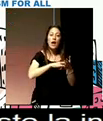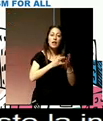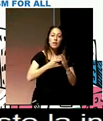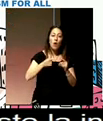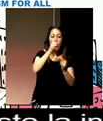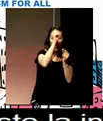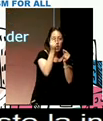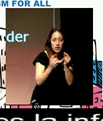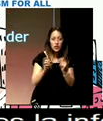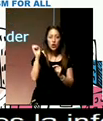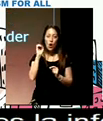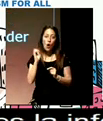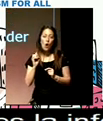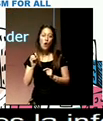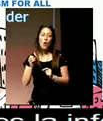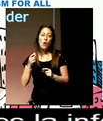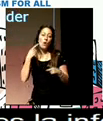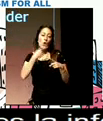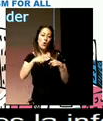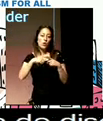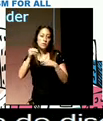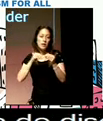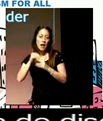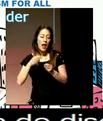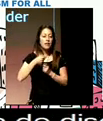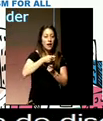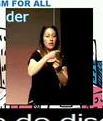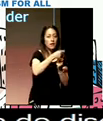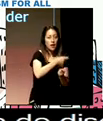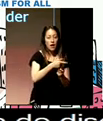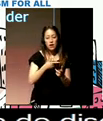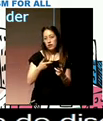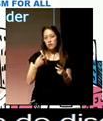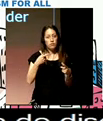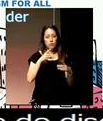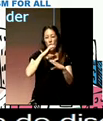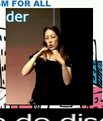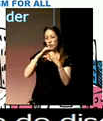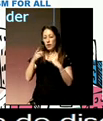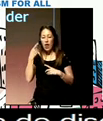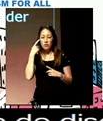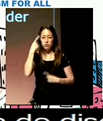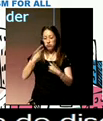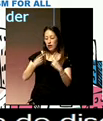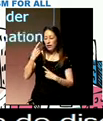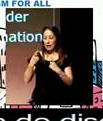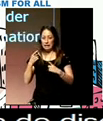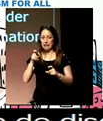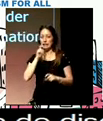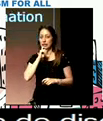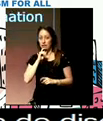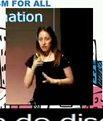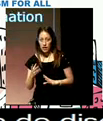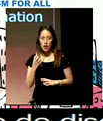very often can be omitted. Advance information before you leave home so that you know what to expect. Of course,